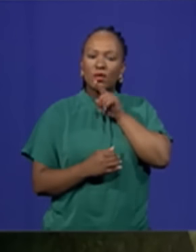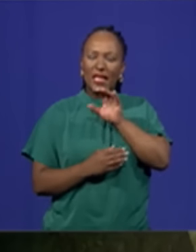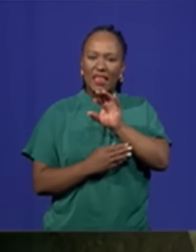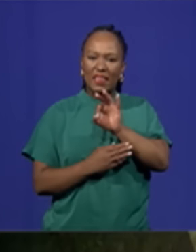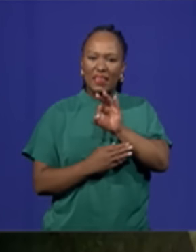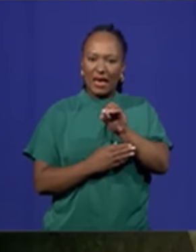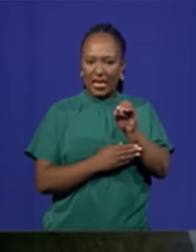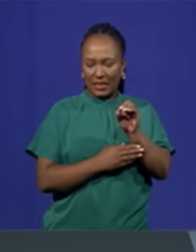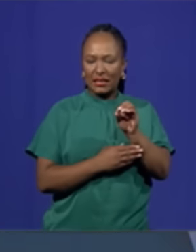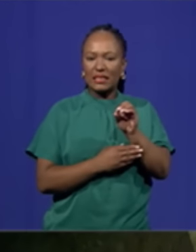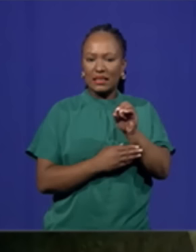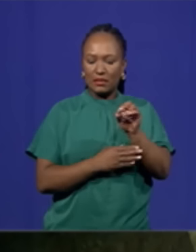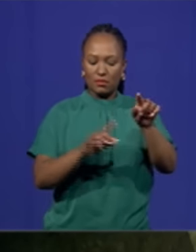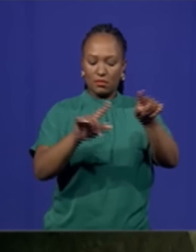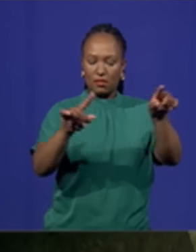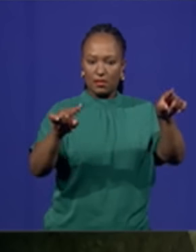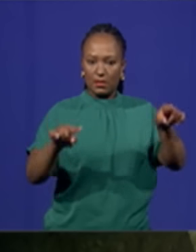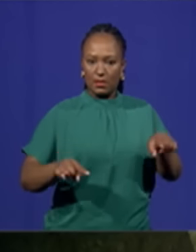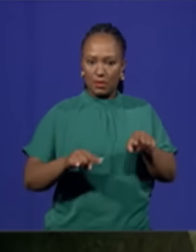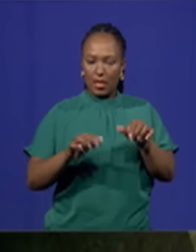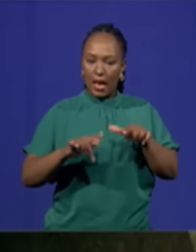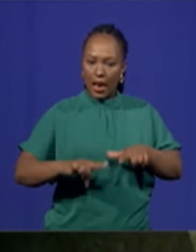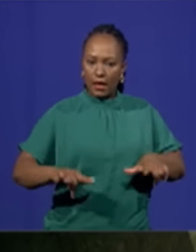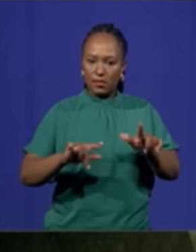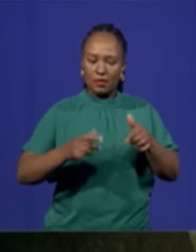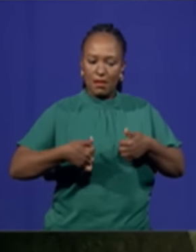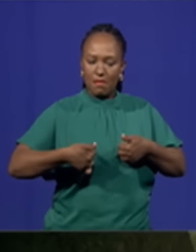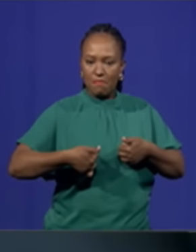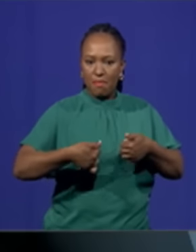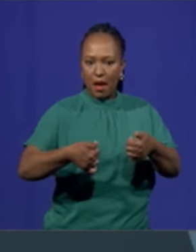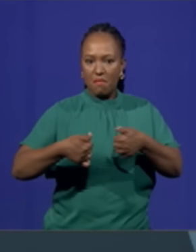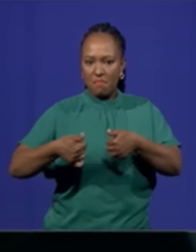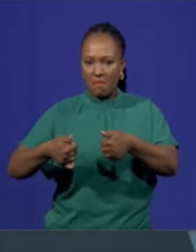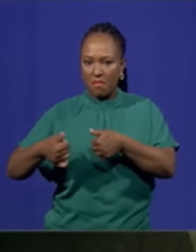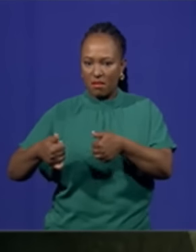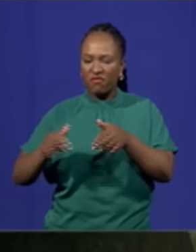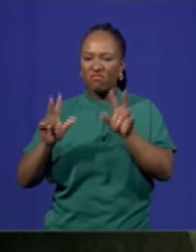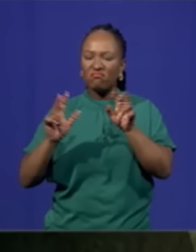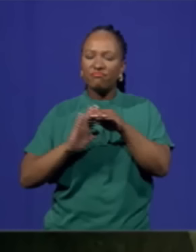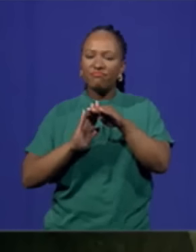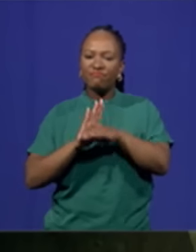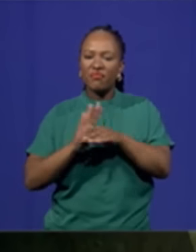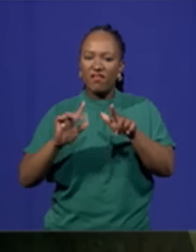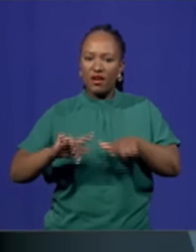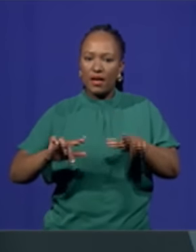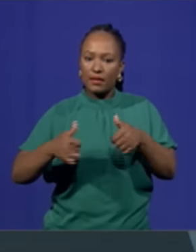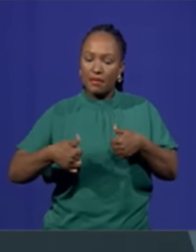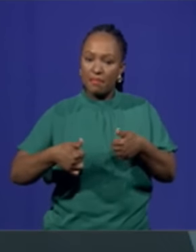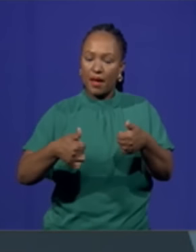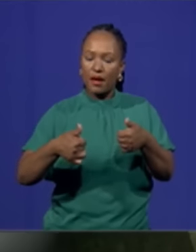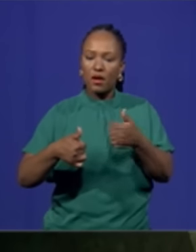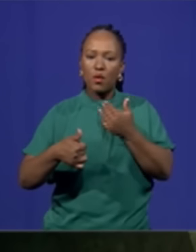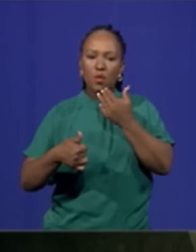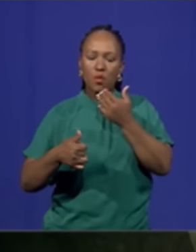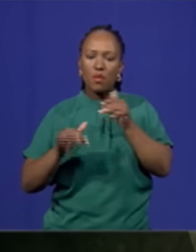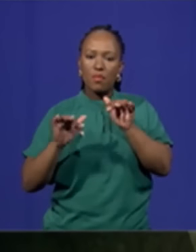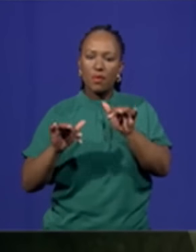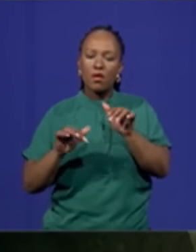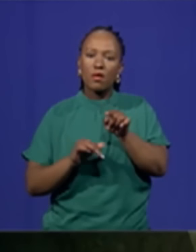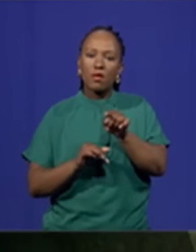buseditswe morago go ba morafe wa kwa Sebilong jaaka karolo ya mola wa pusetso ya mafatshe. Baamogedi ba lefatshe ba akaretsa malapa a